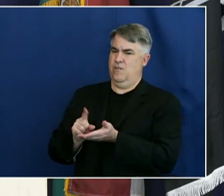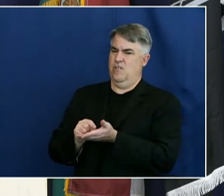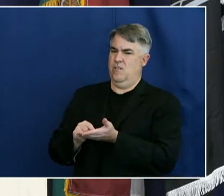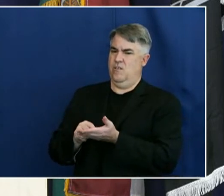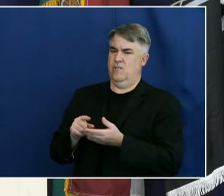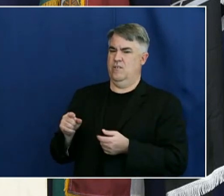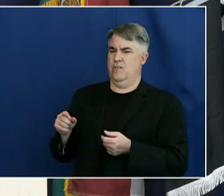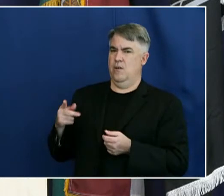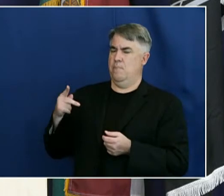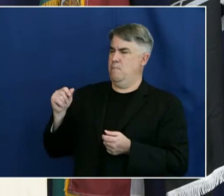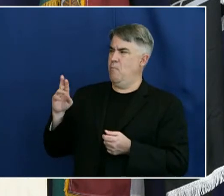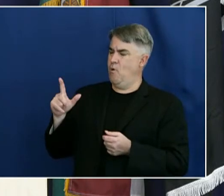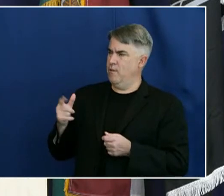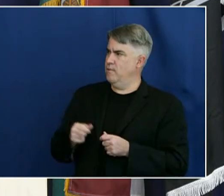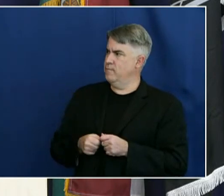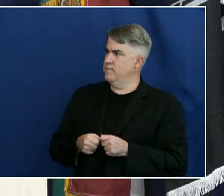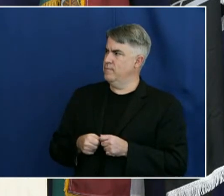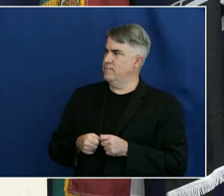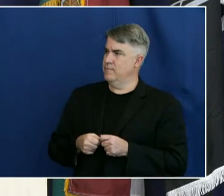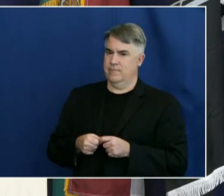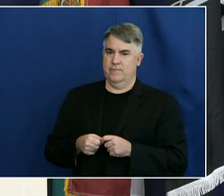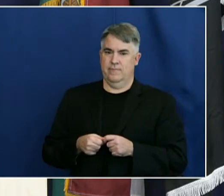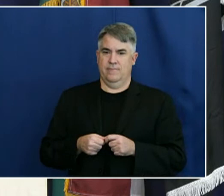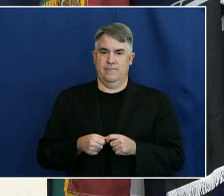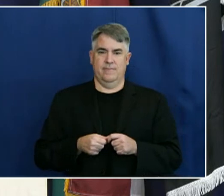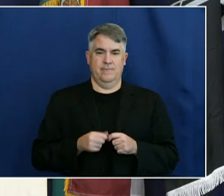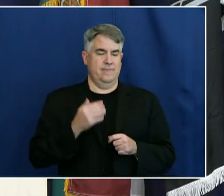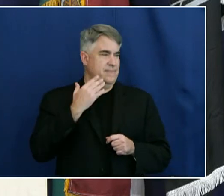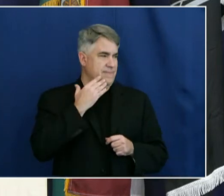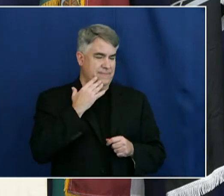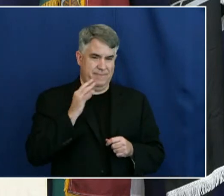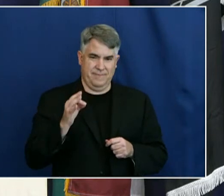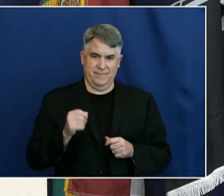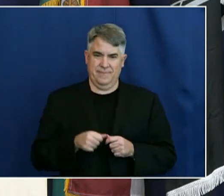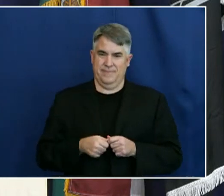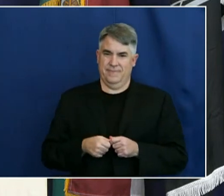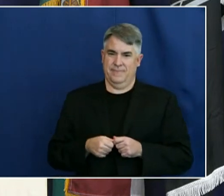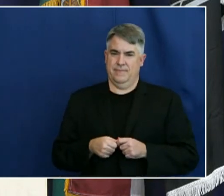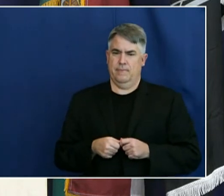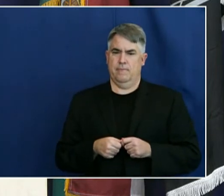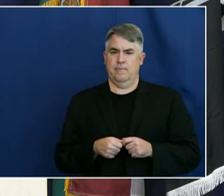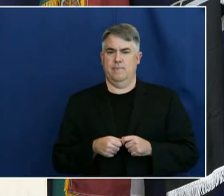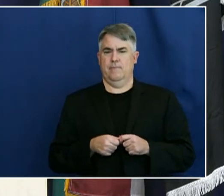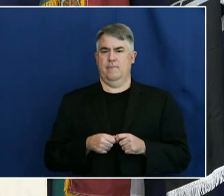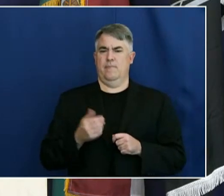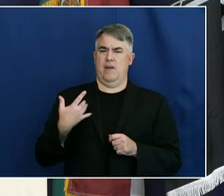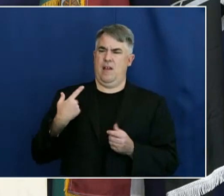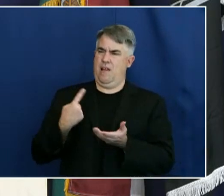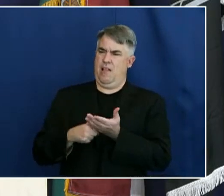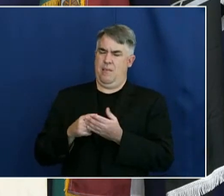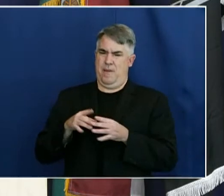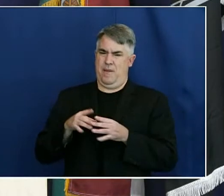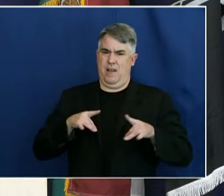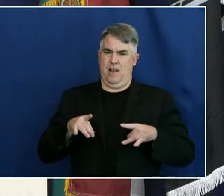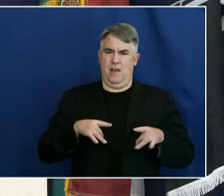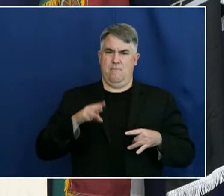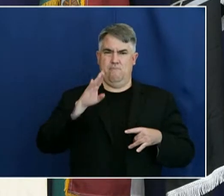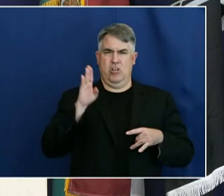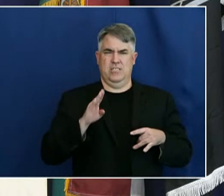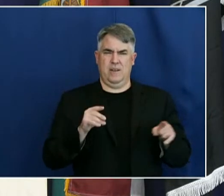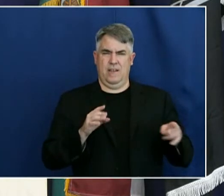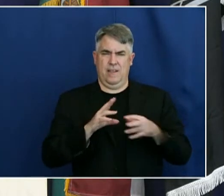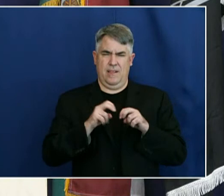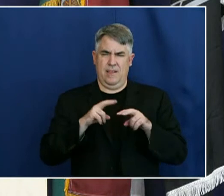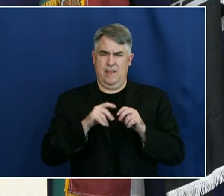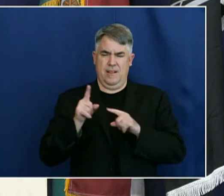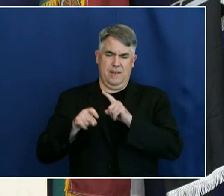Thank you for taking our calls today. Had a few follow-up questions about these Brazilian variant cases. I take it